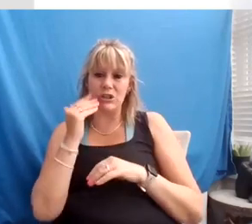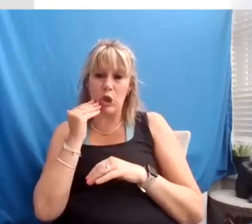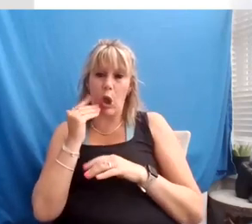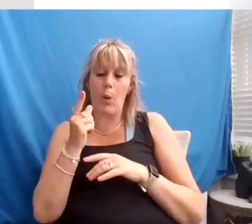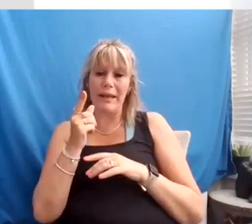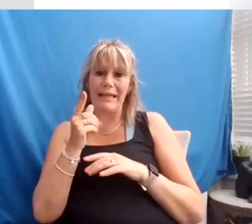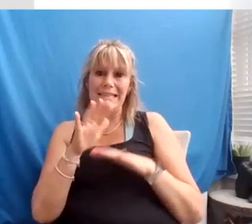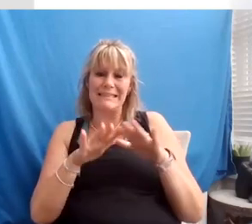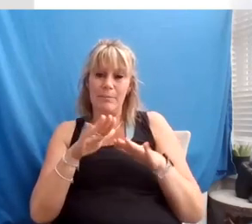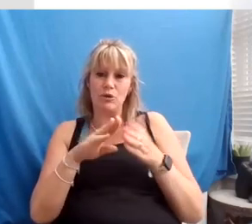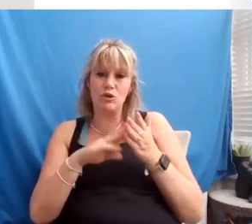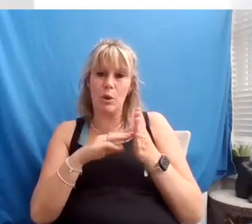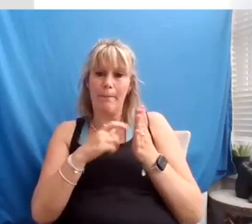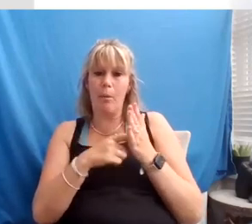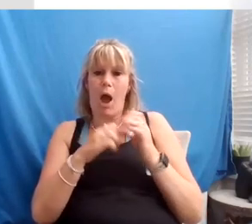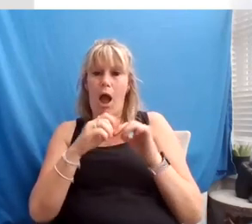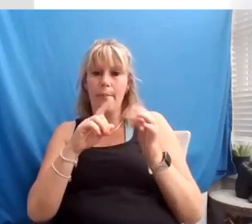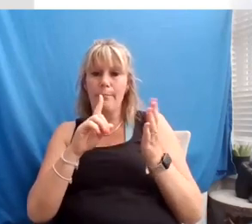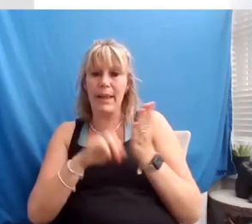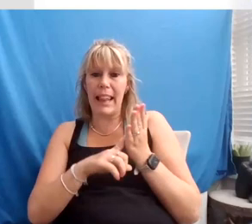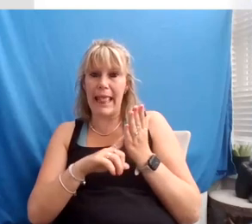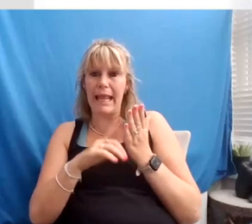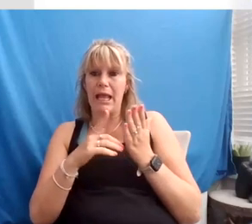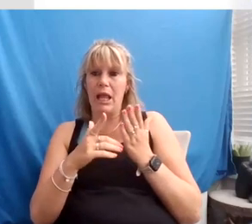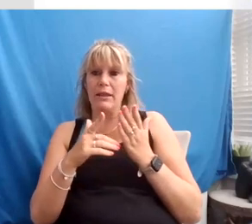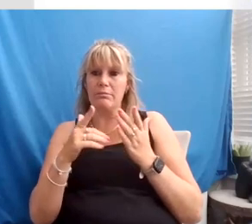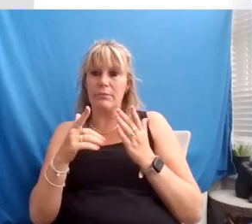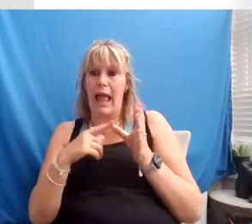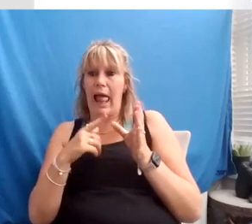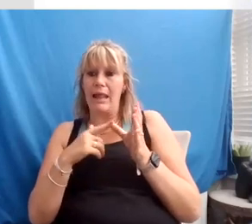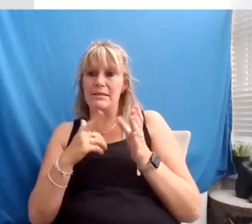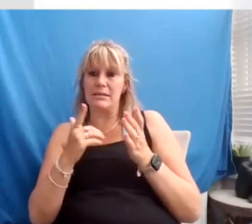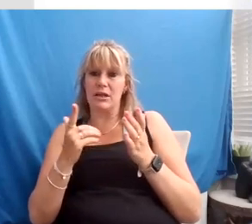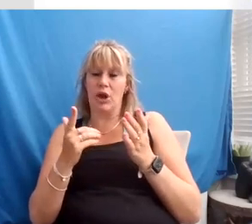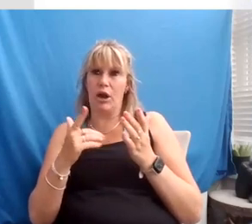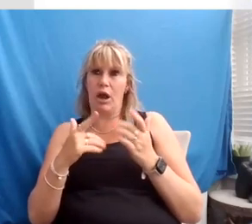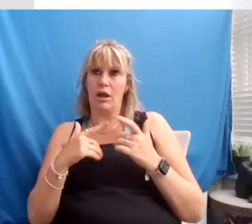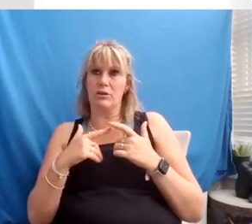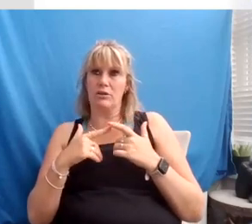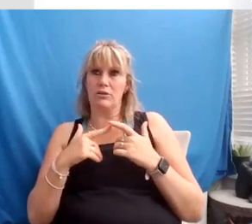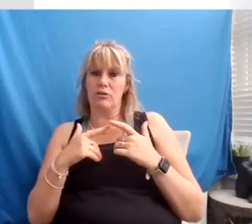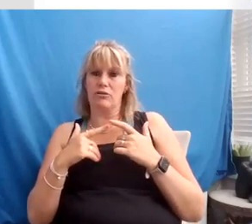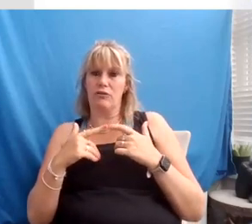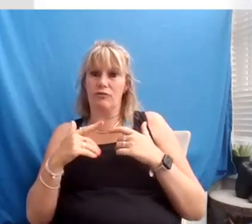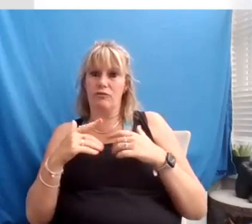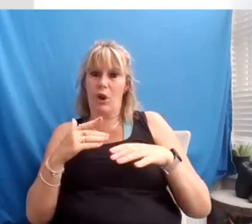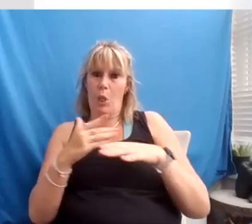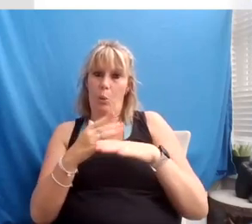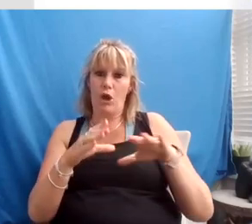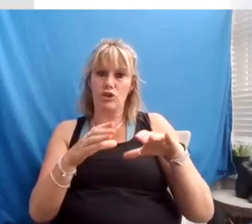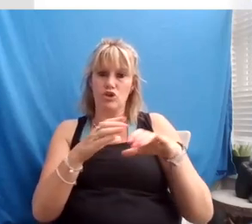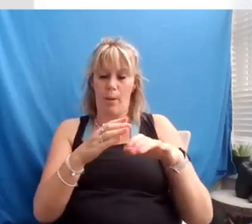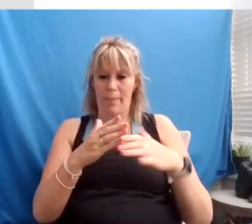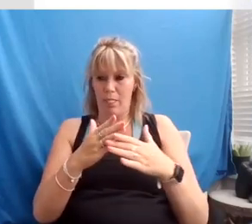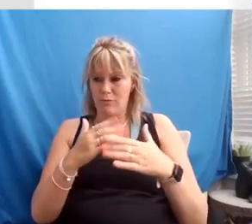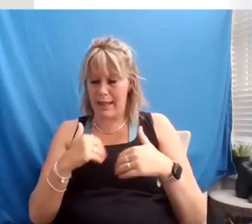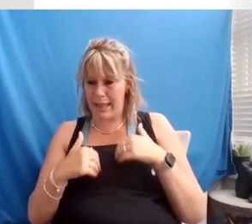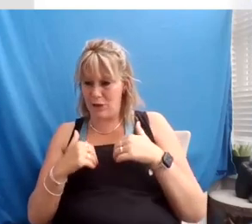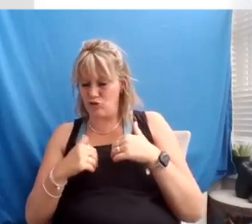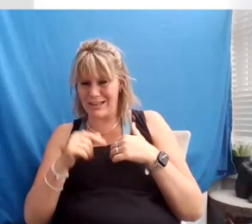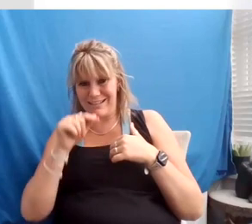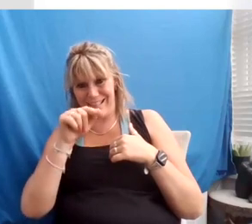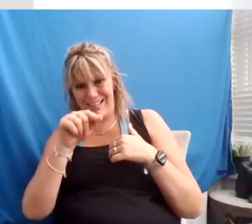marbling that Alison did more recently kind of reignited my interest in it. And I think one of the things that